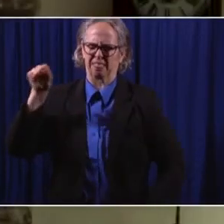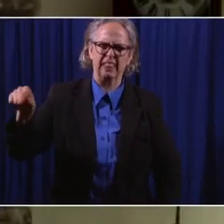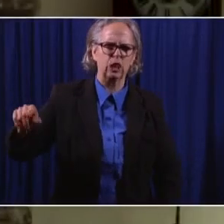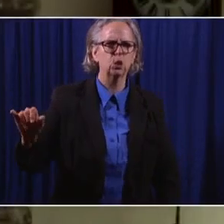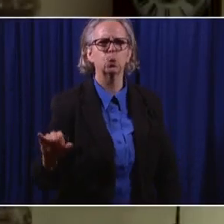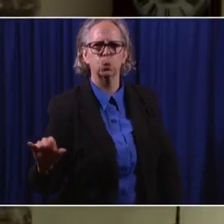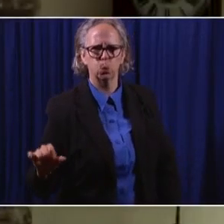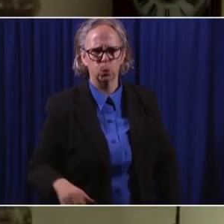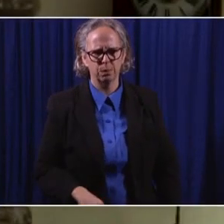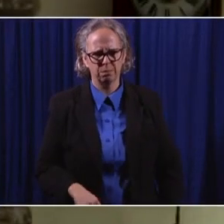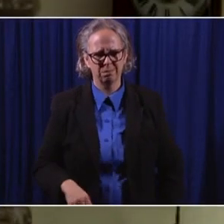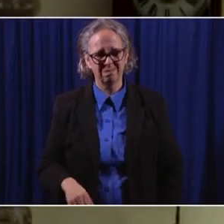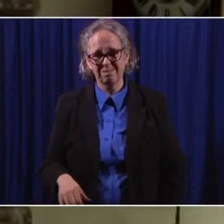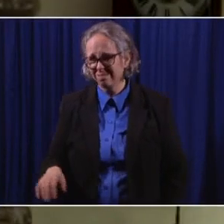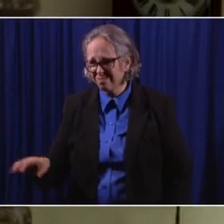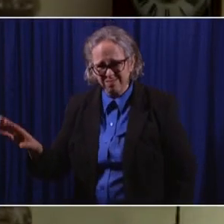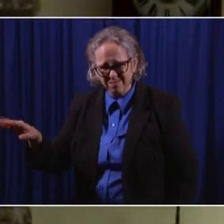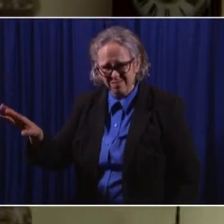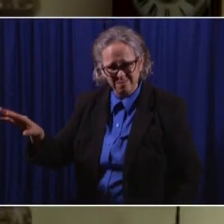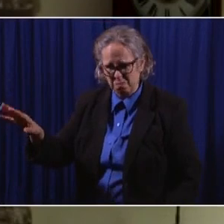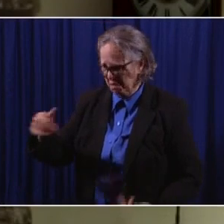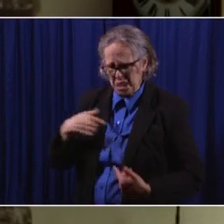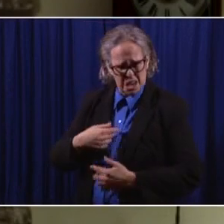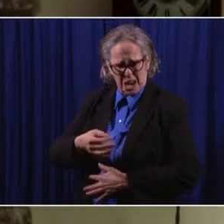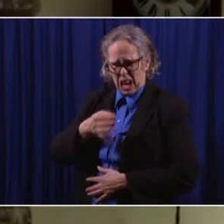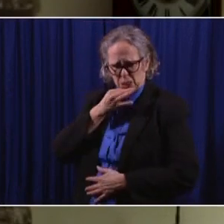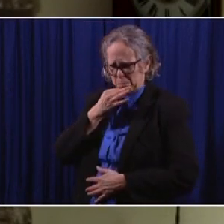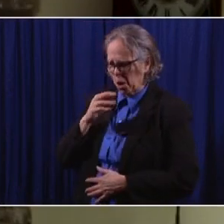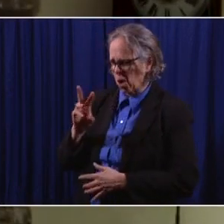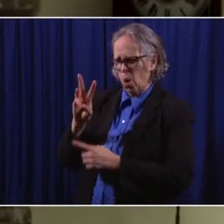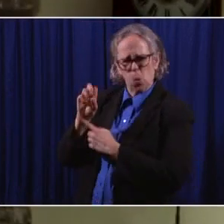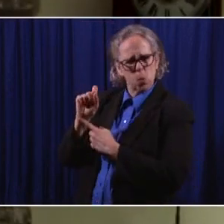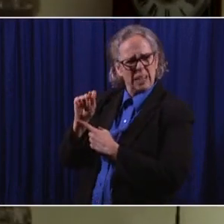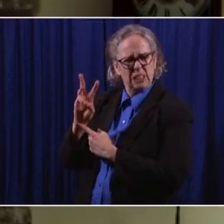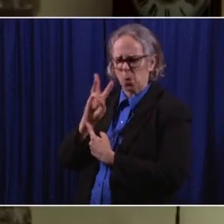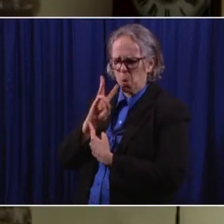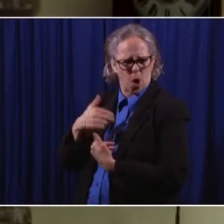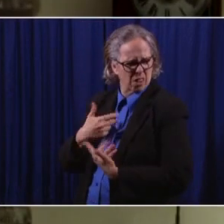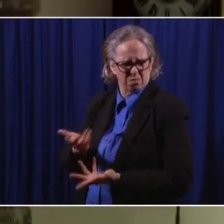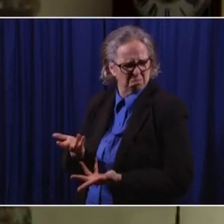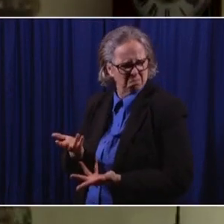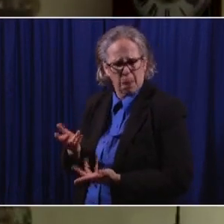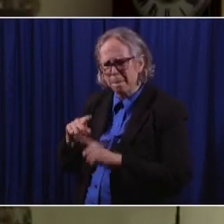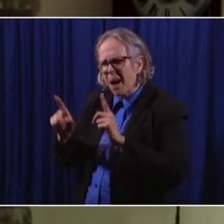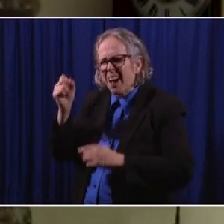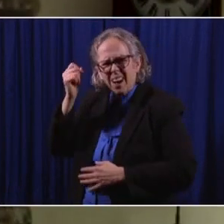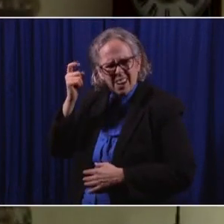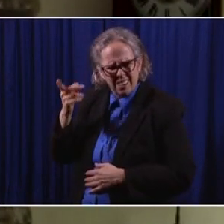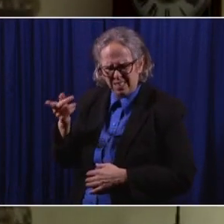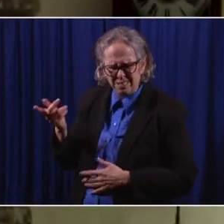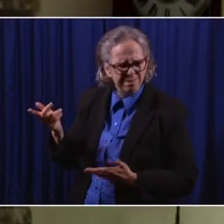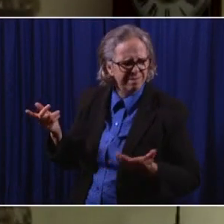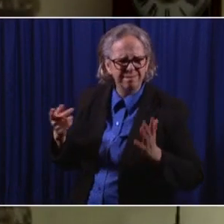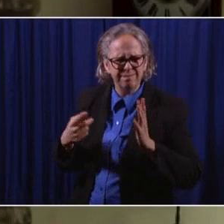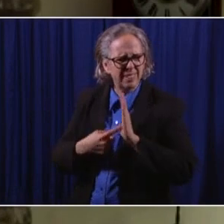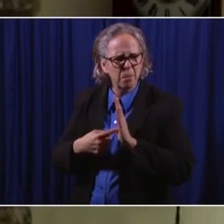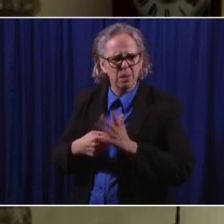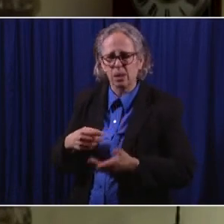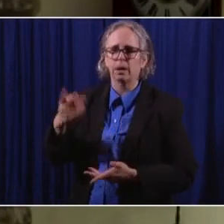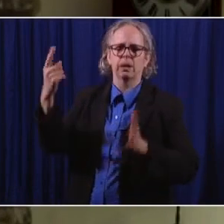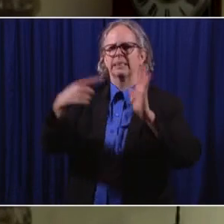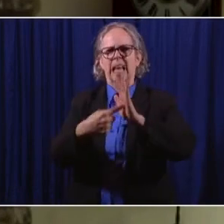to be a wastewater expert. When you do this, let's say you're doing like Lucas County,